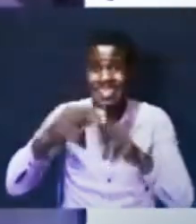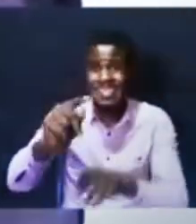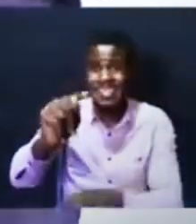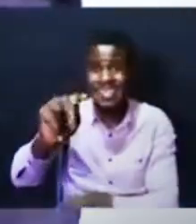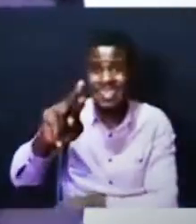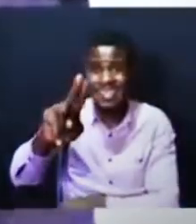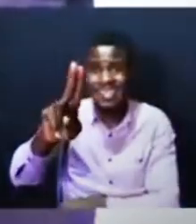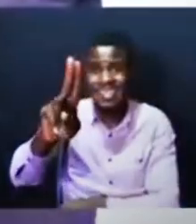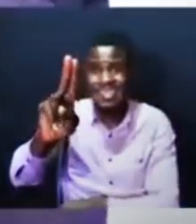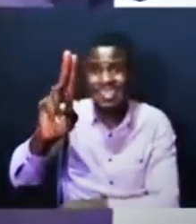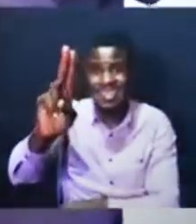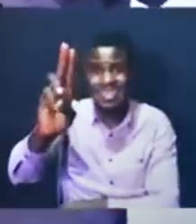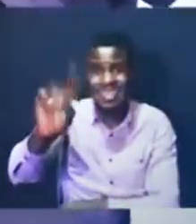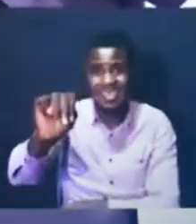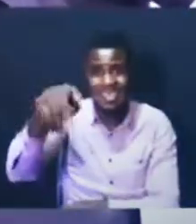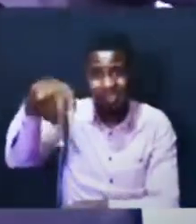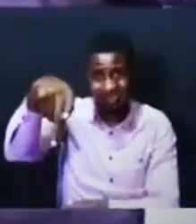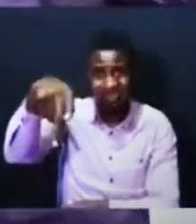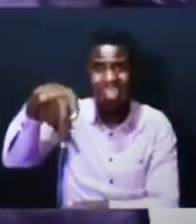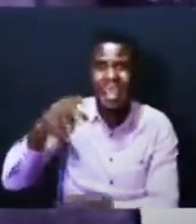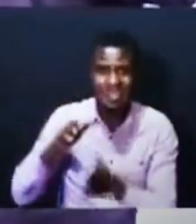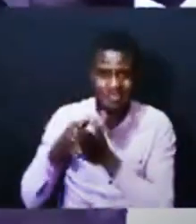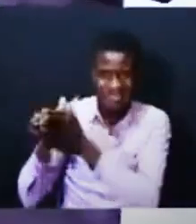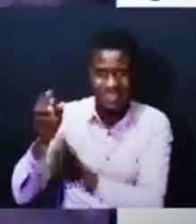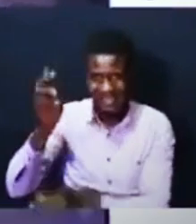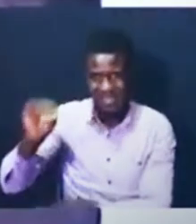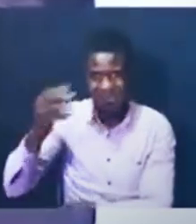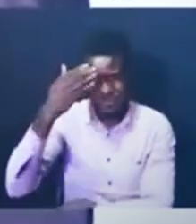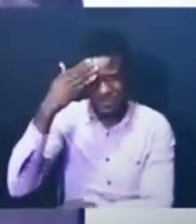They will. There is real world.